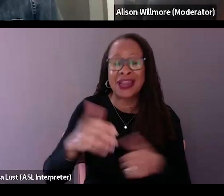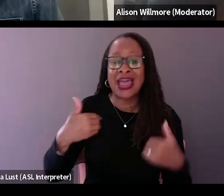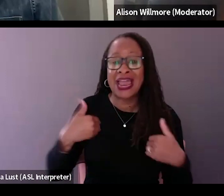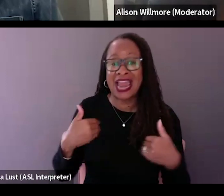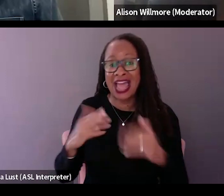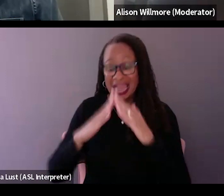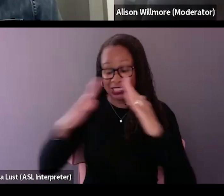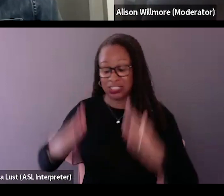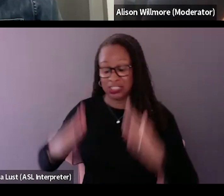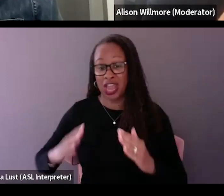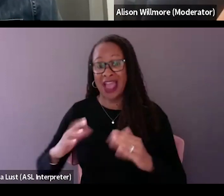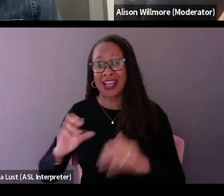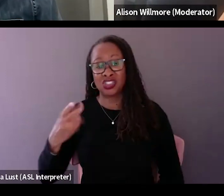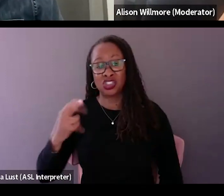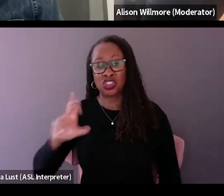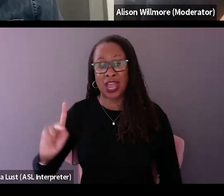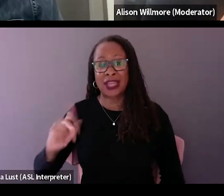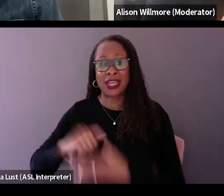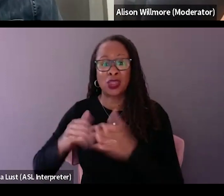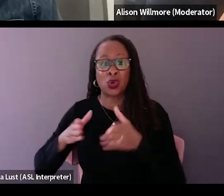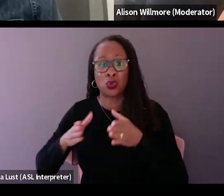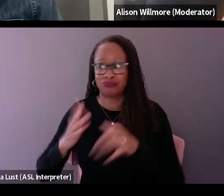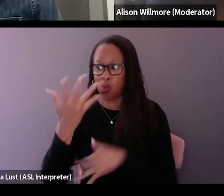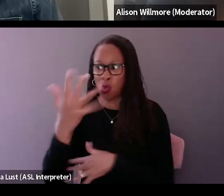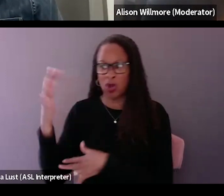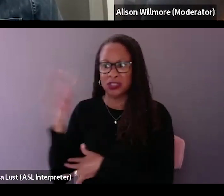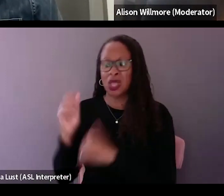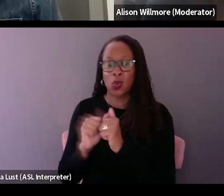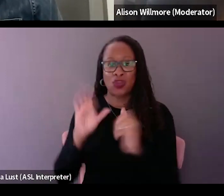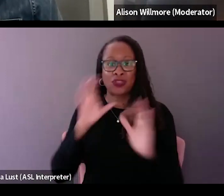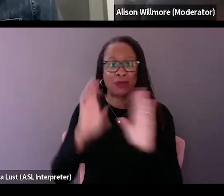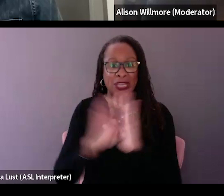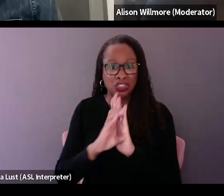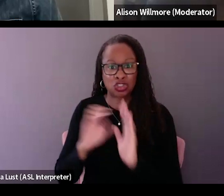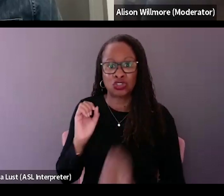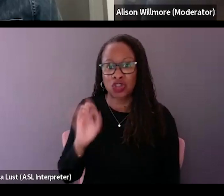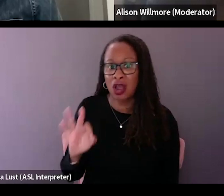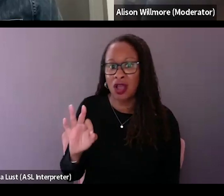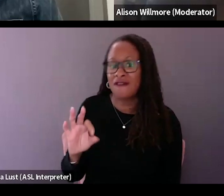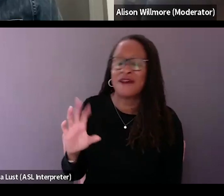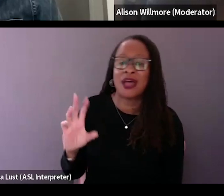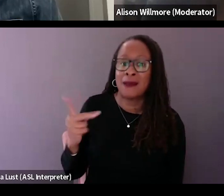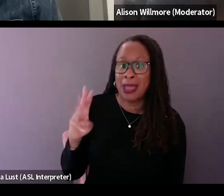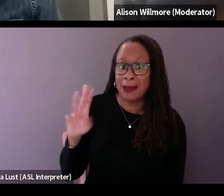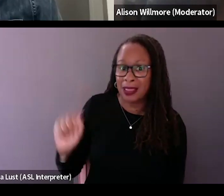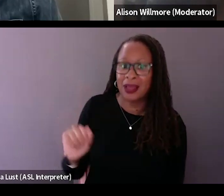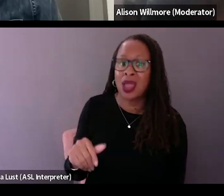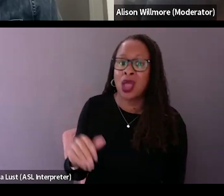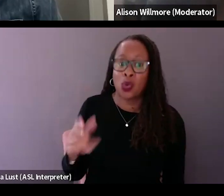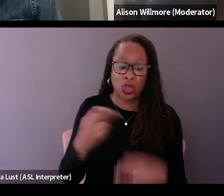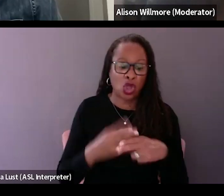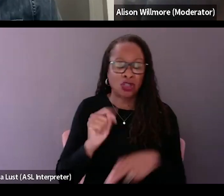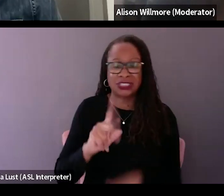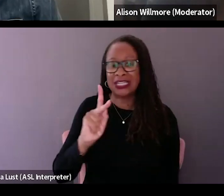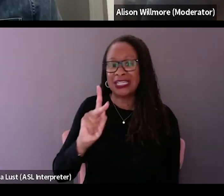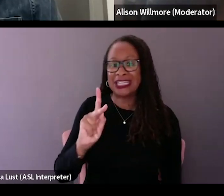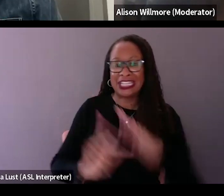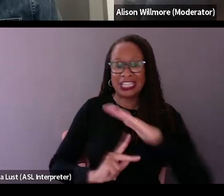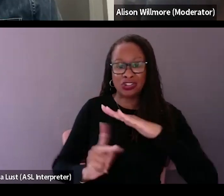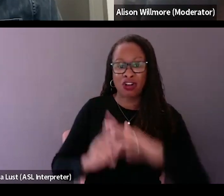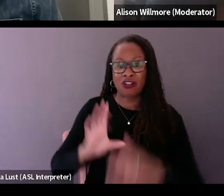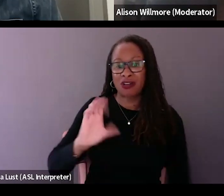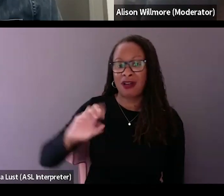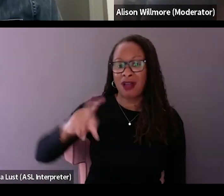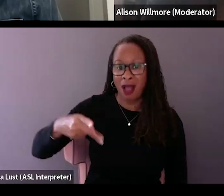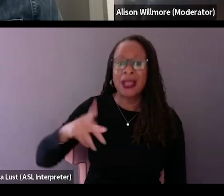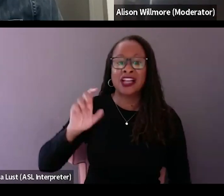Pamela, we called it our kindergarten cop scene, where Pamela basically had to hire a fake PE teacher at the kid's school